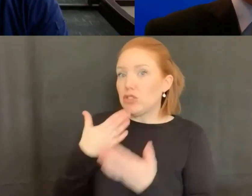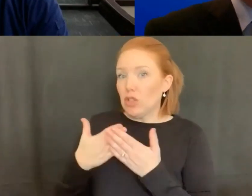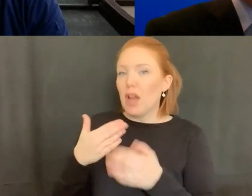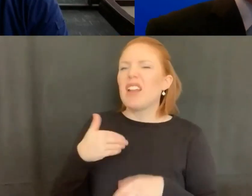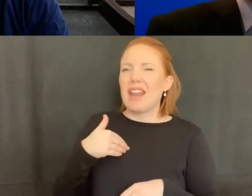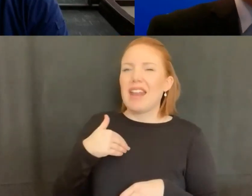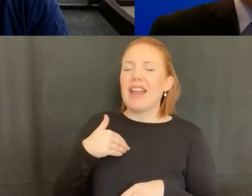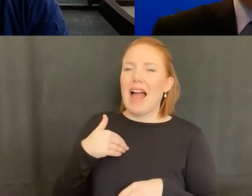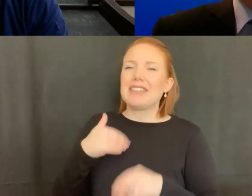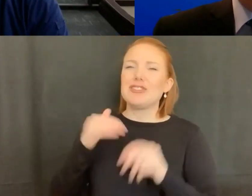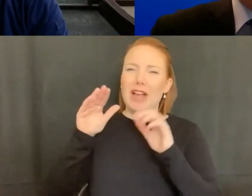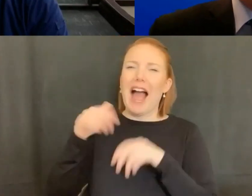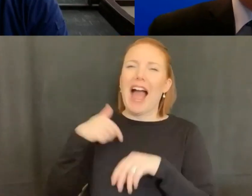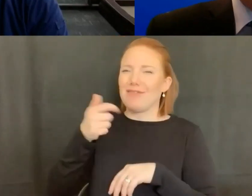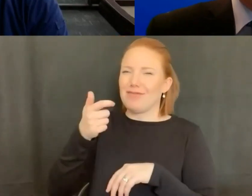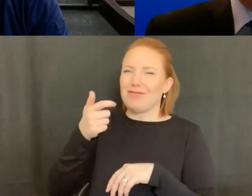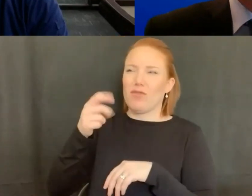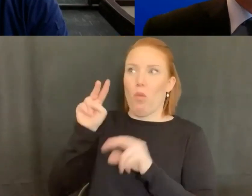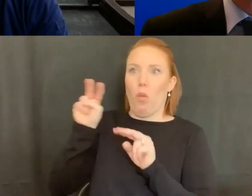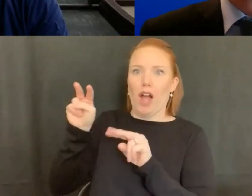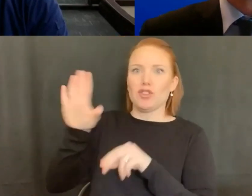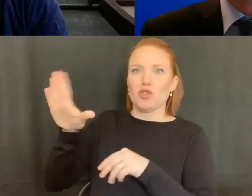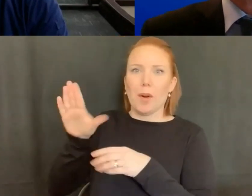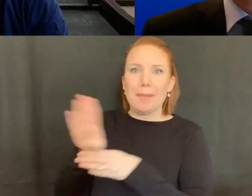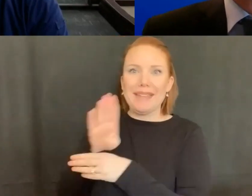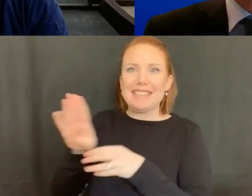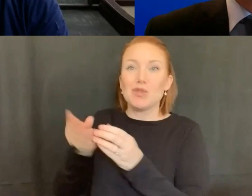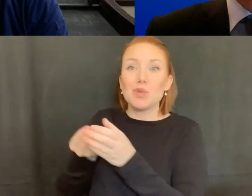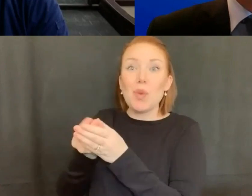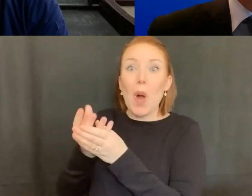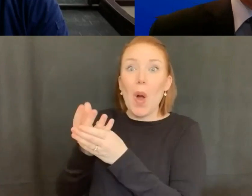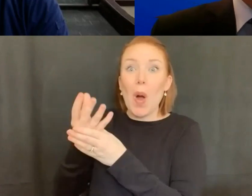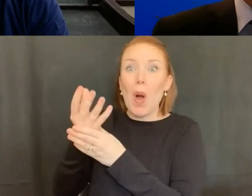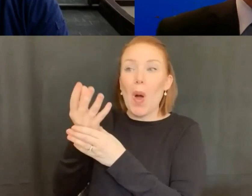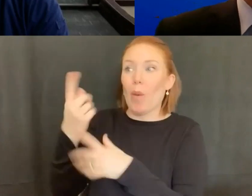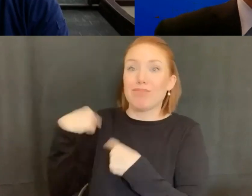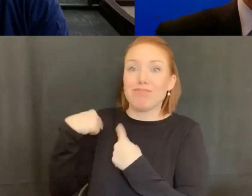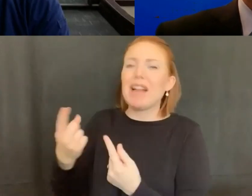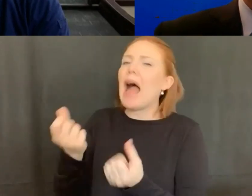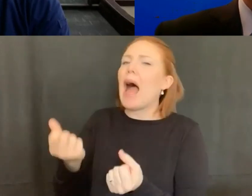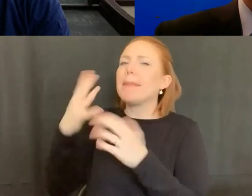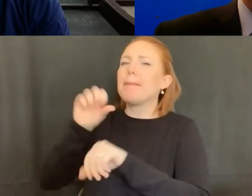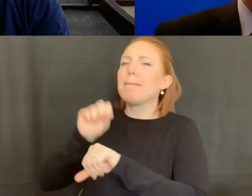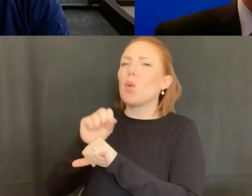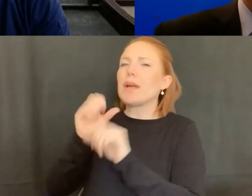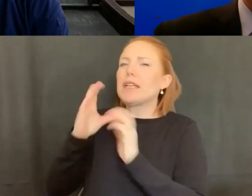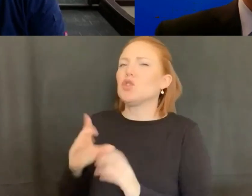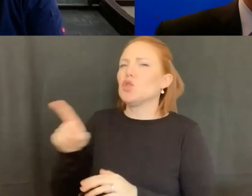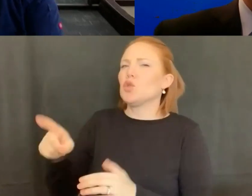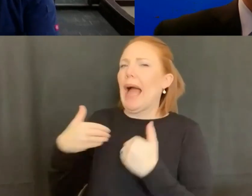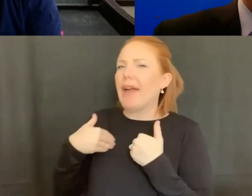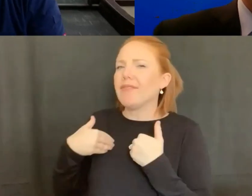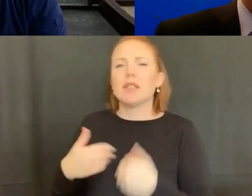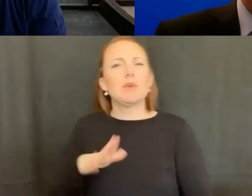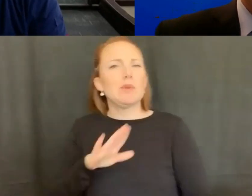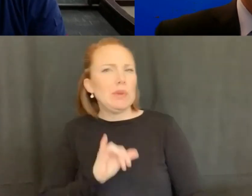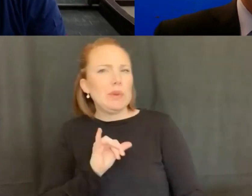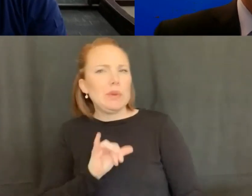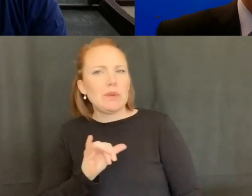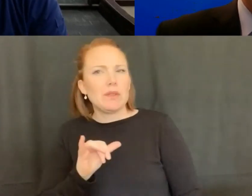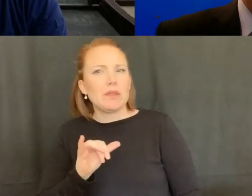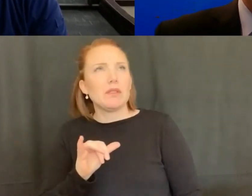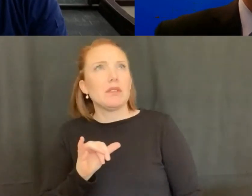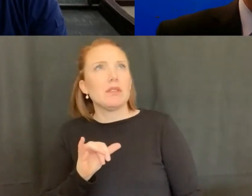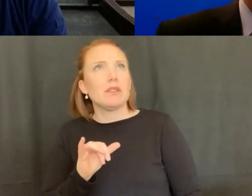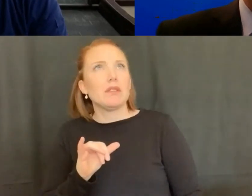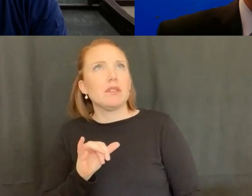been great to see. I've watched your practice grow over the last several years. How many employees do you have today? Ooh, I believe we have, 4 in the